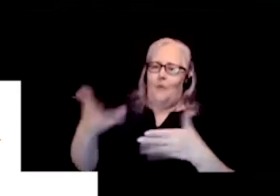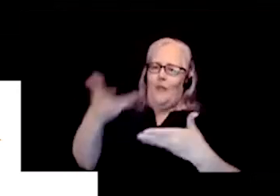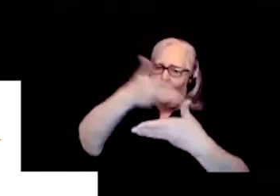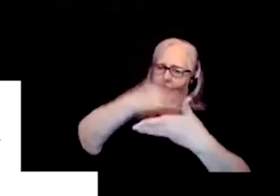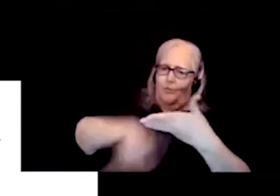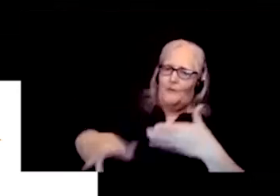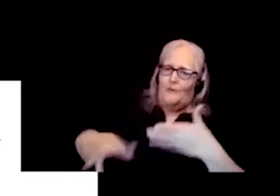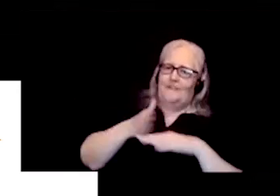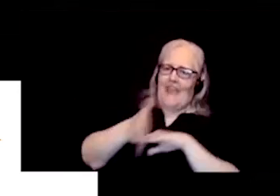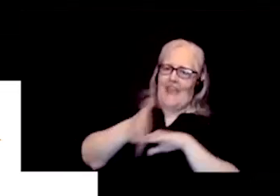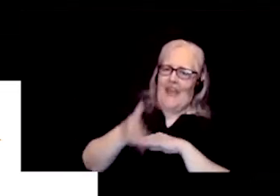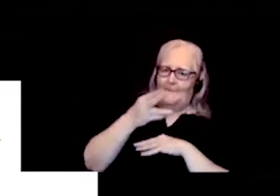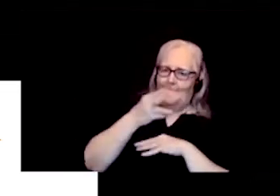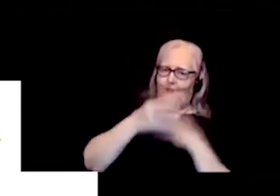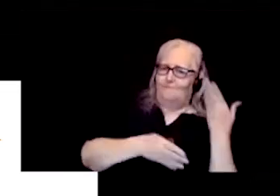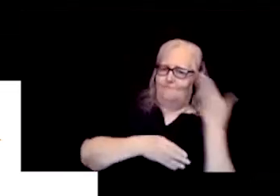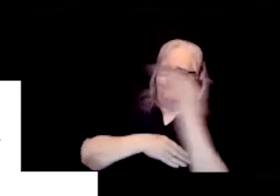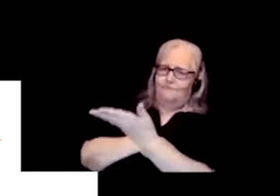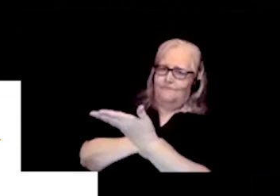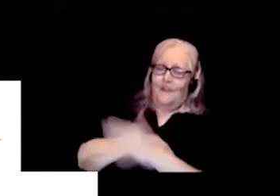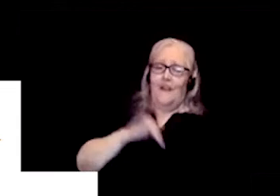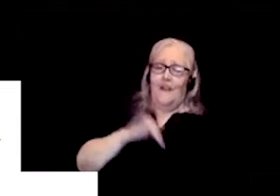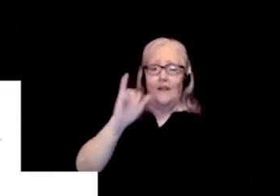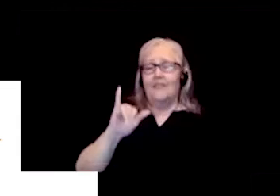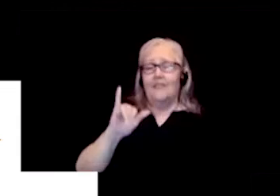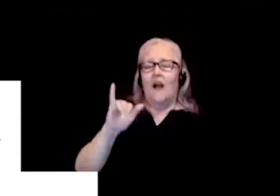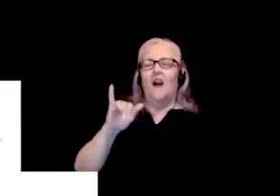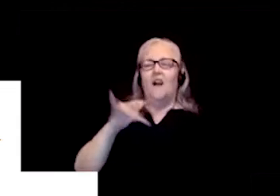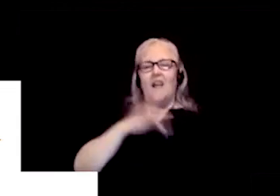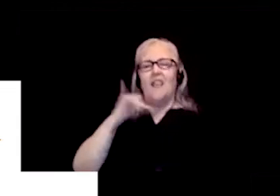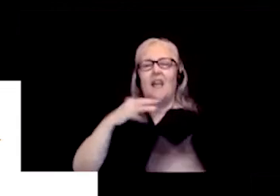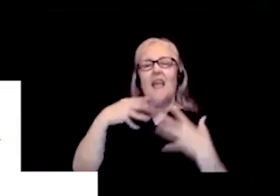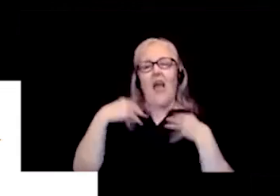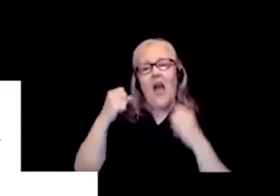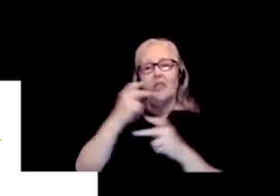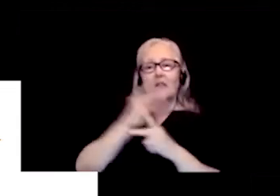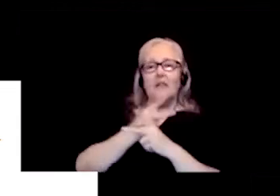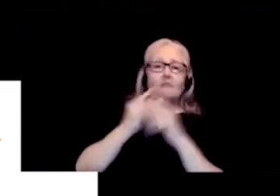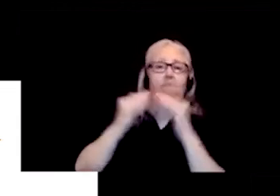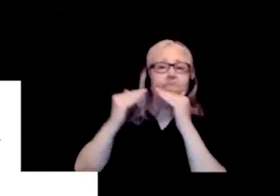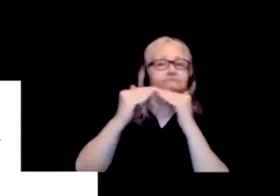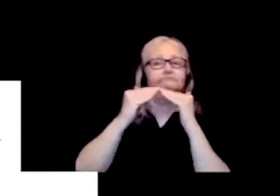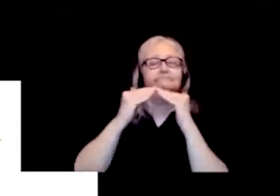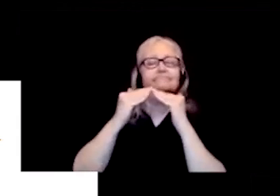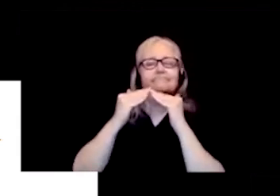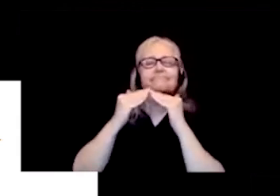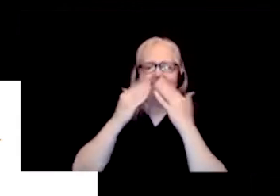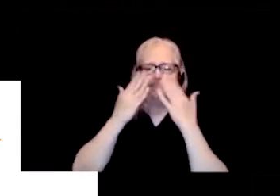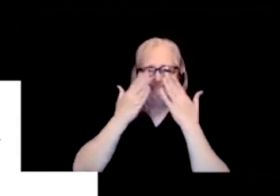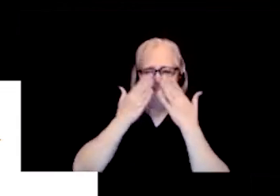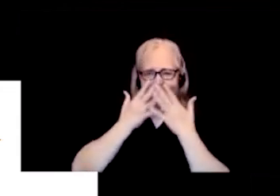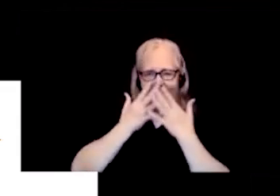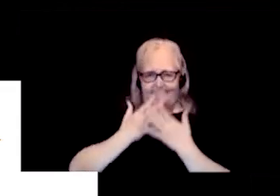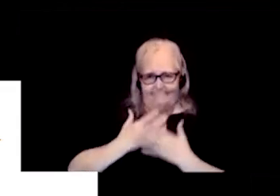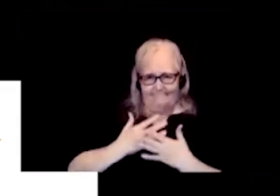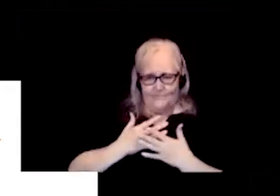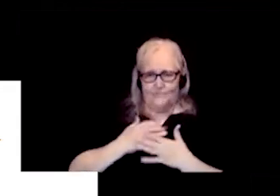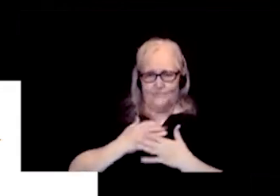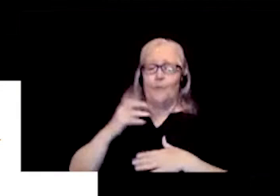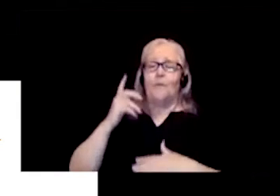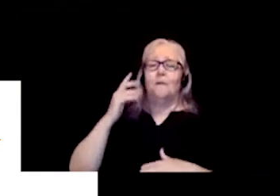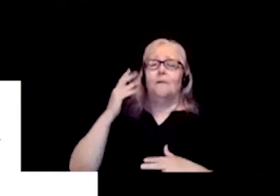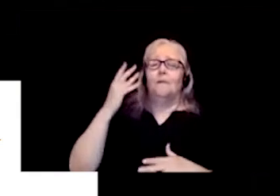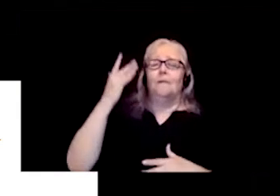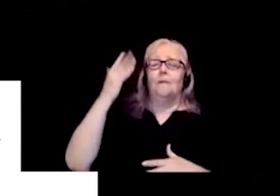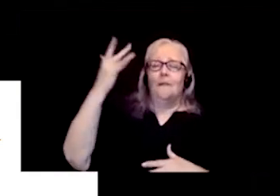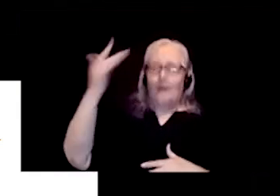health equity in public policy had dimmed. Well, mental health reformers scrambled decades after that to